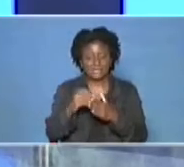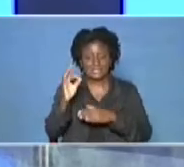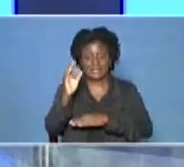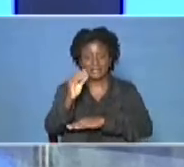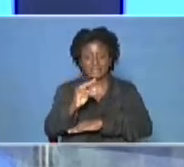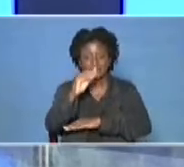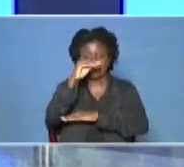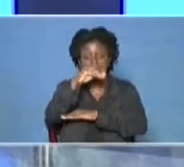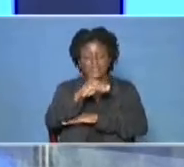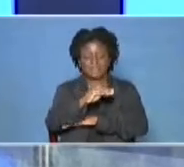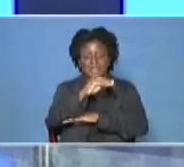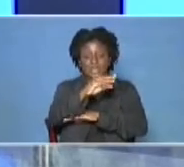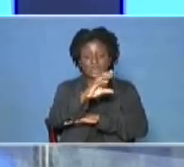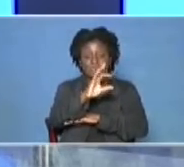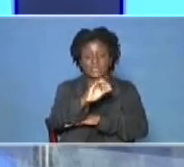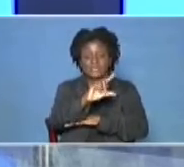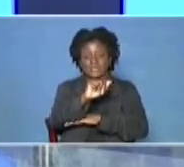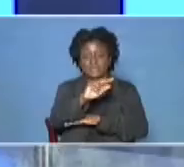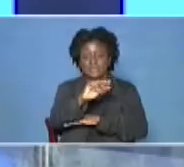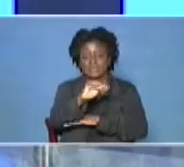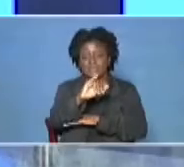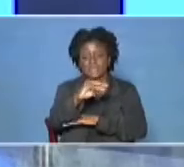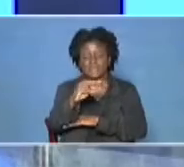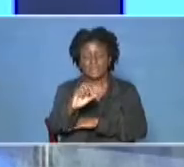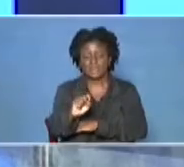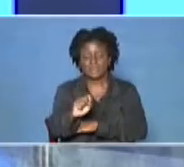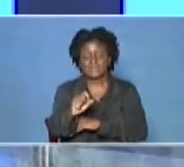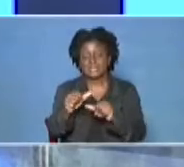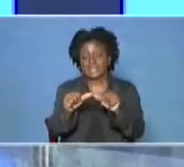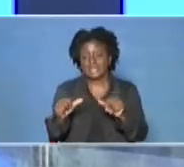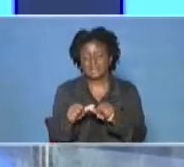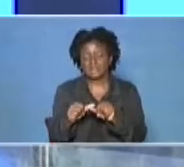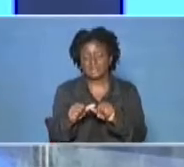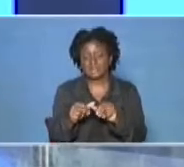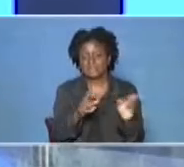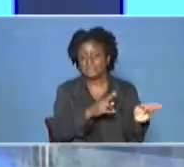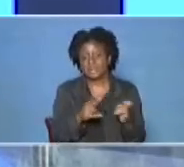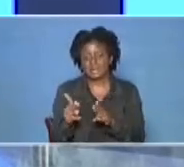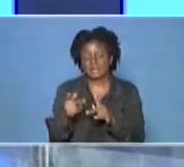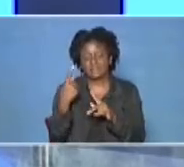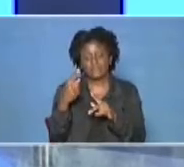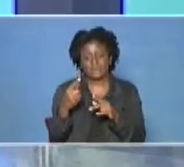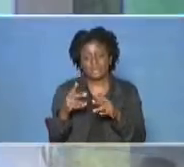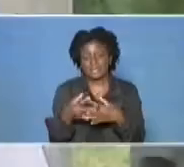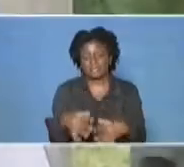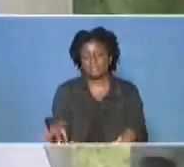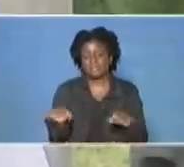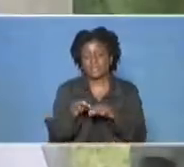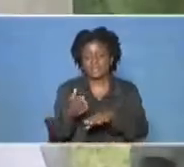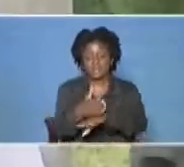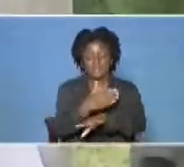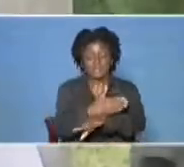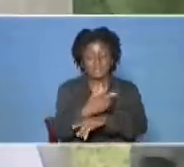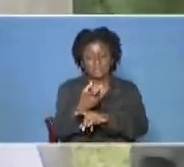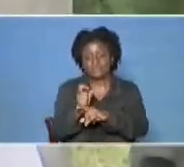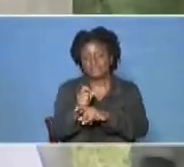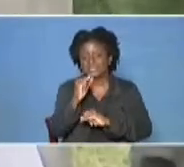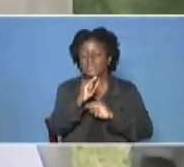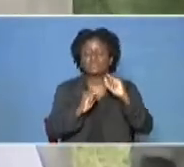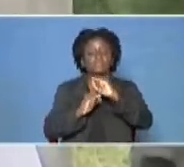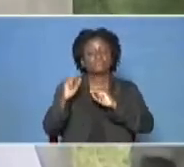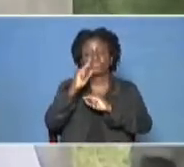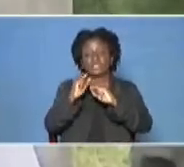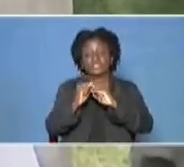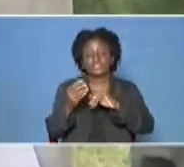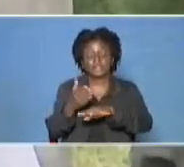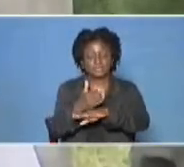for significant upgrades. Desmond Saunders tells us more. From infrastructural upgrades to new parks